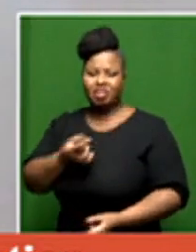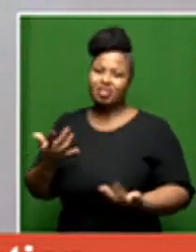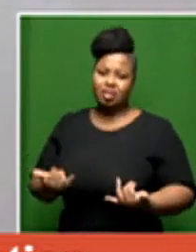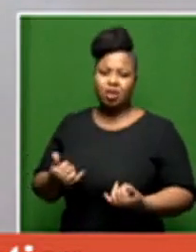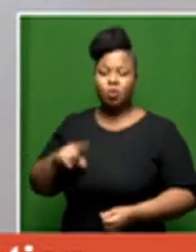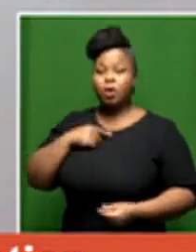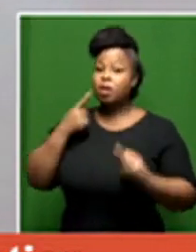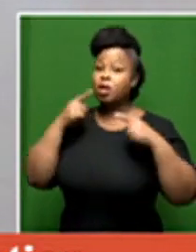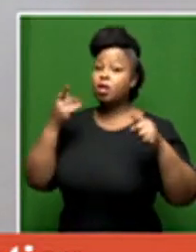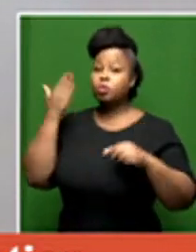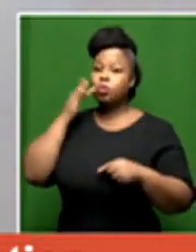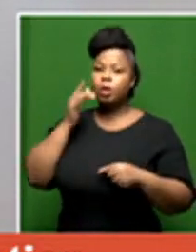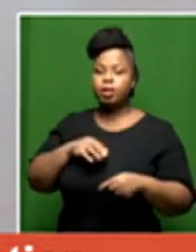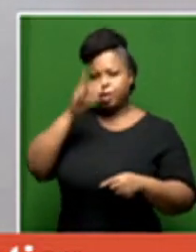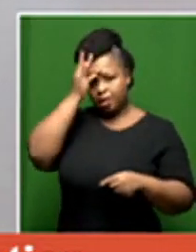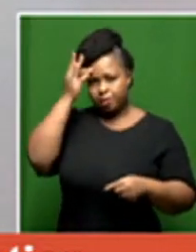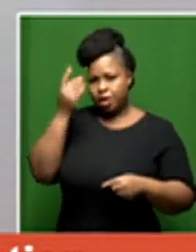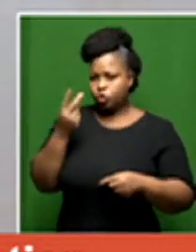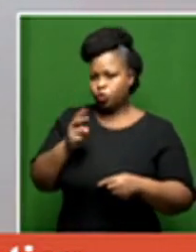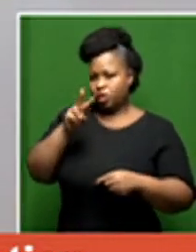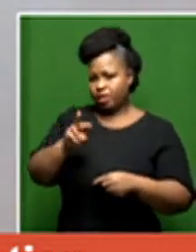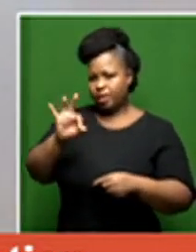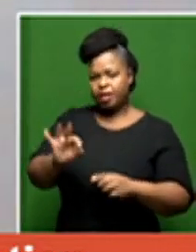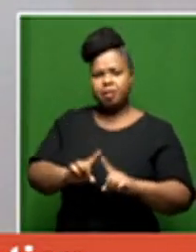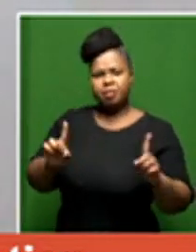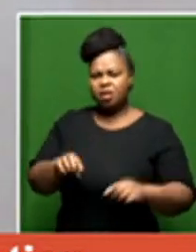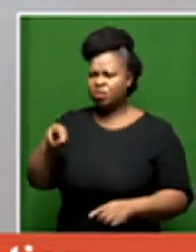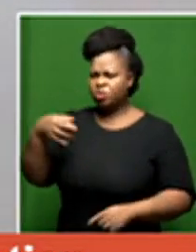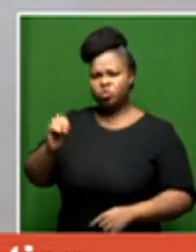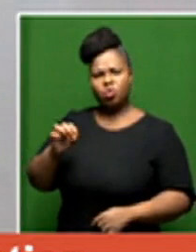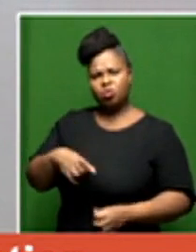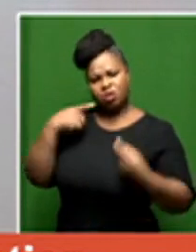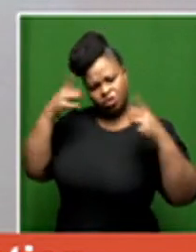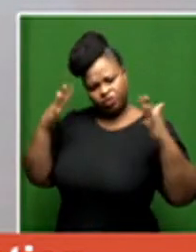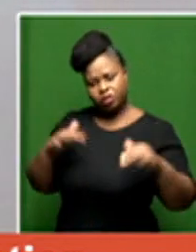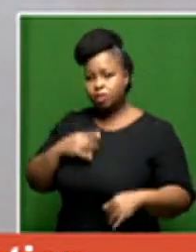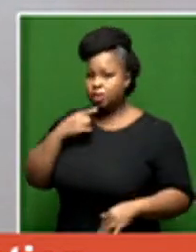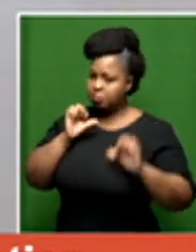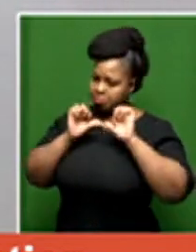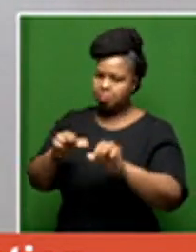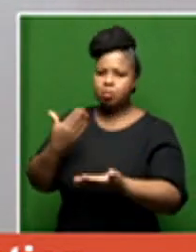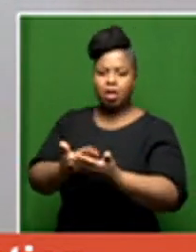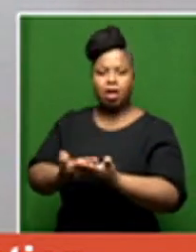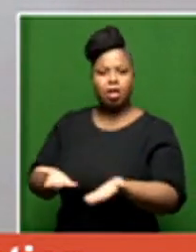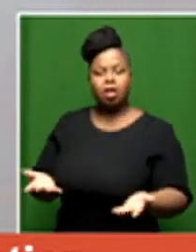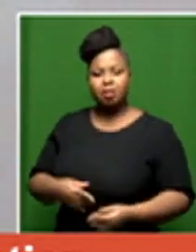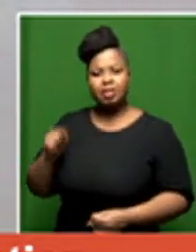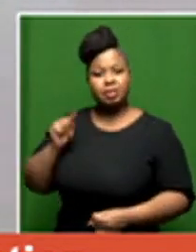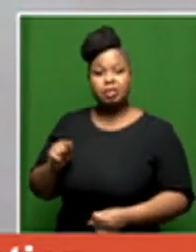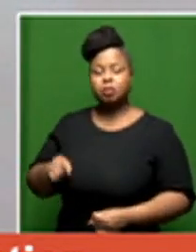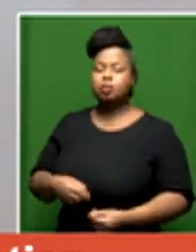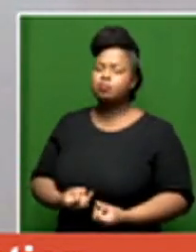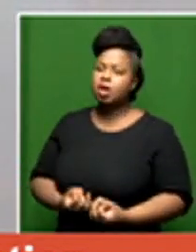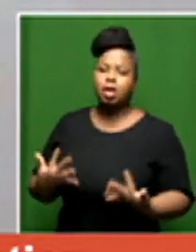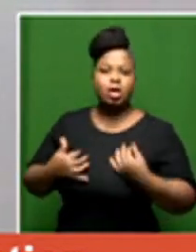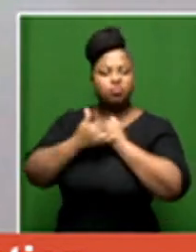was made in March 23. But though WHO stated that this should still continue, this has led to a